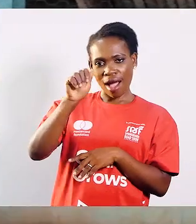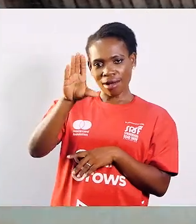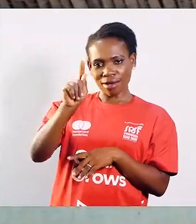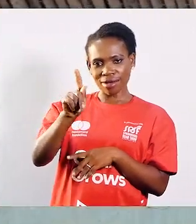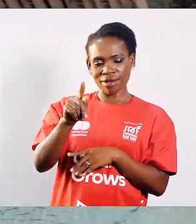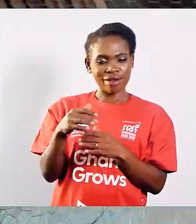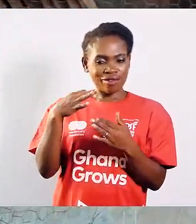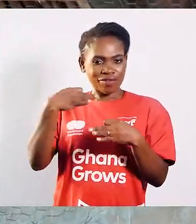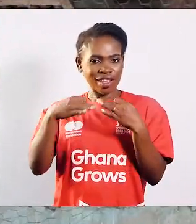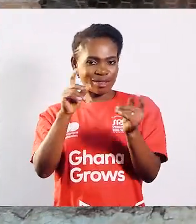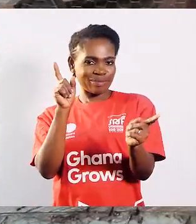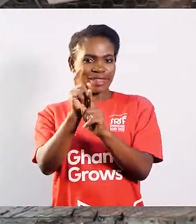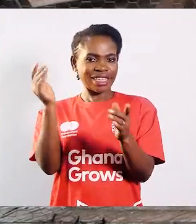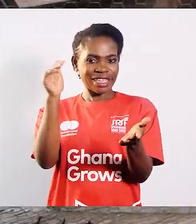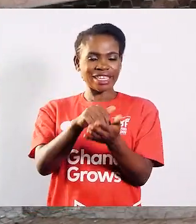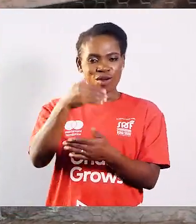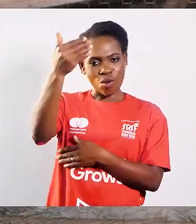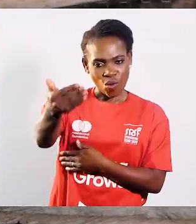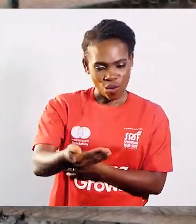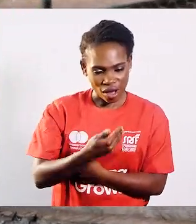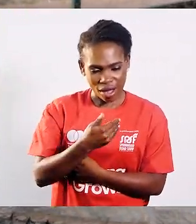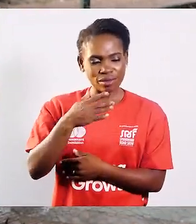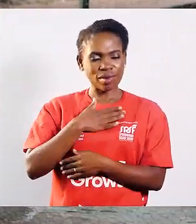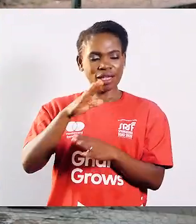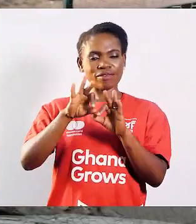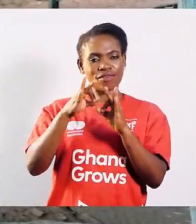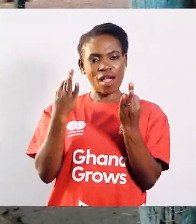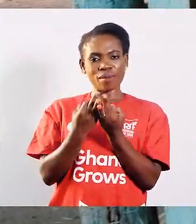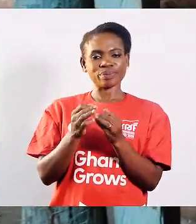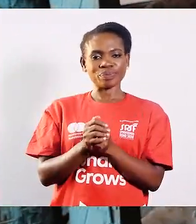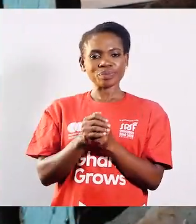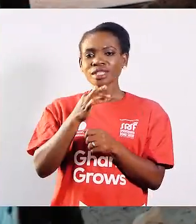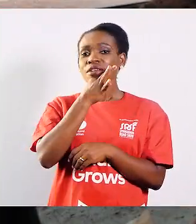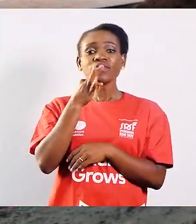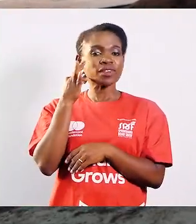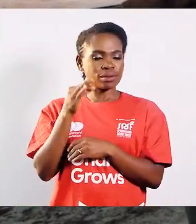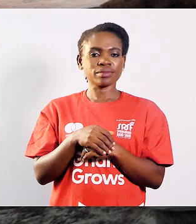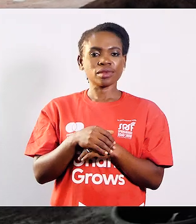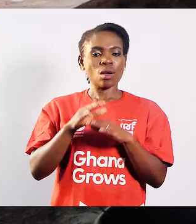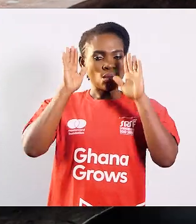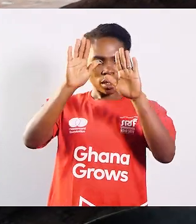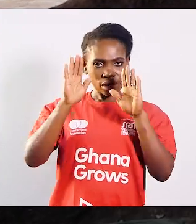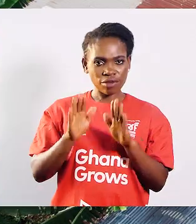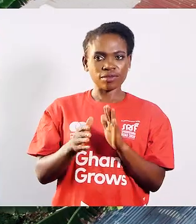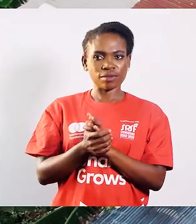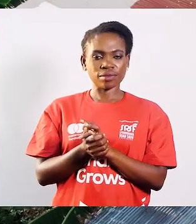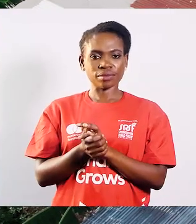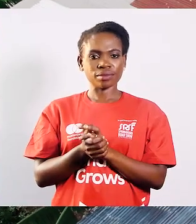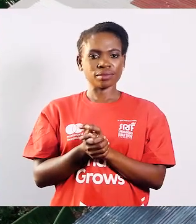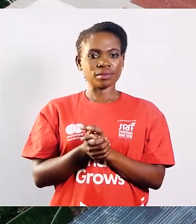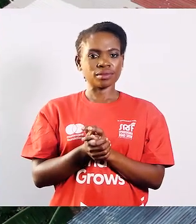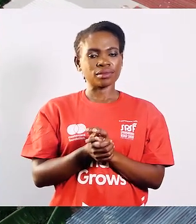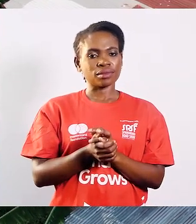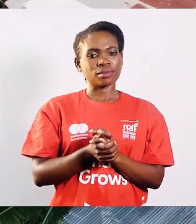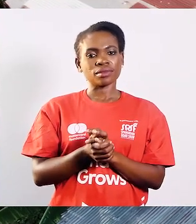Hello. We finally made it here. How are you? Yeah, you're welcome to Mush Farm. Thank you. Yeah. Finally. This is Sure. wonderful. Sure.